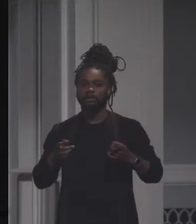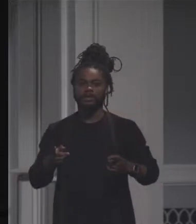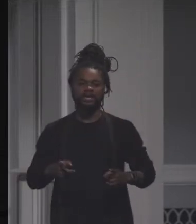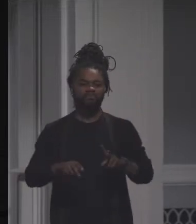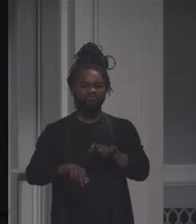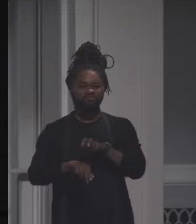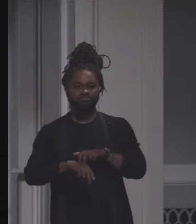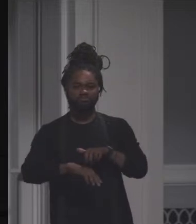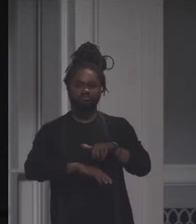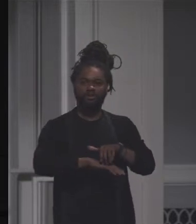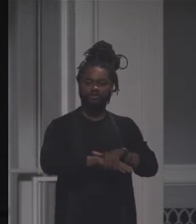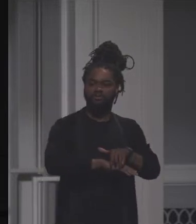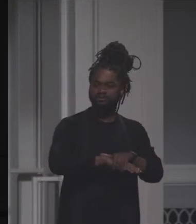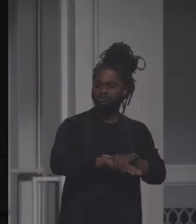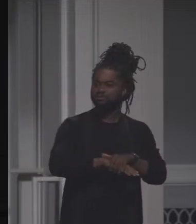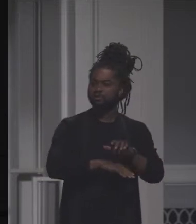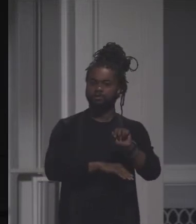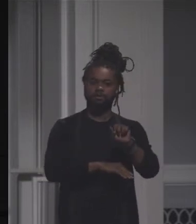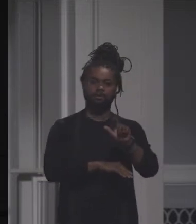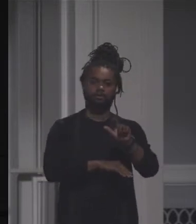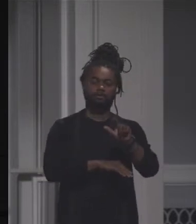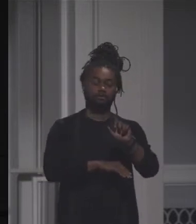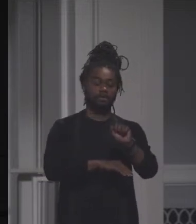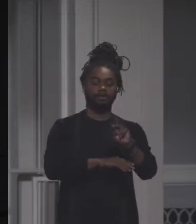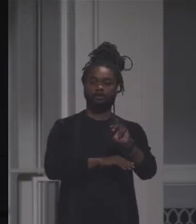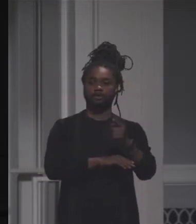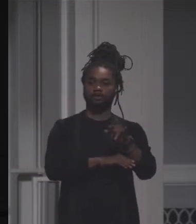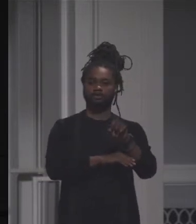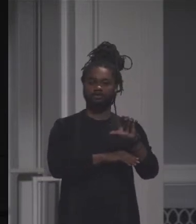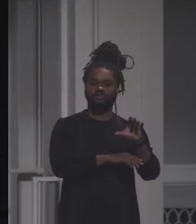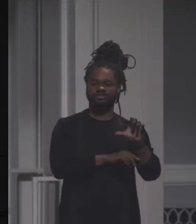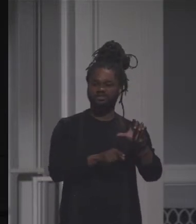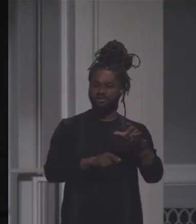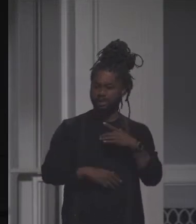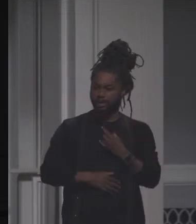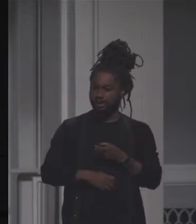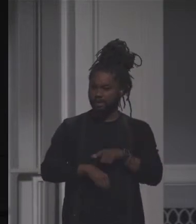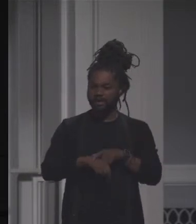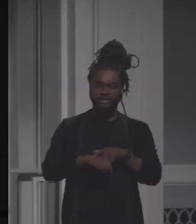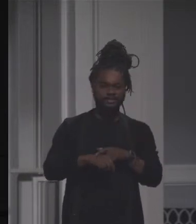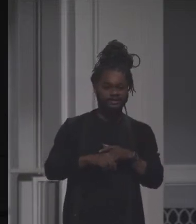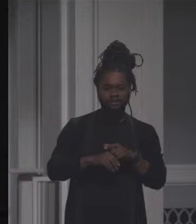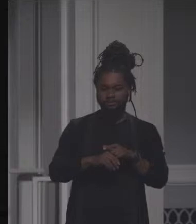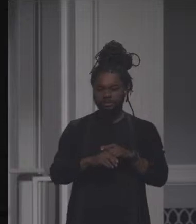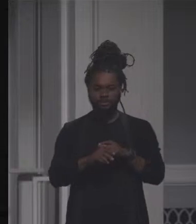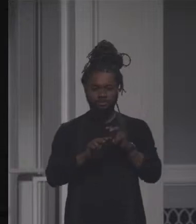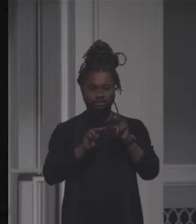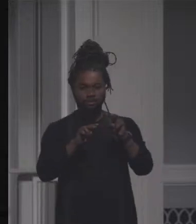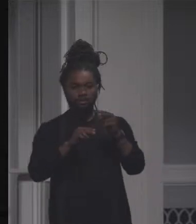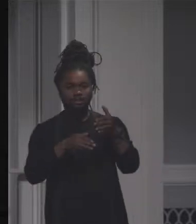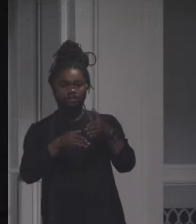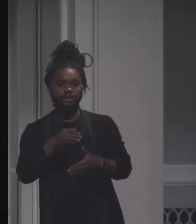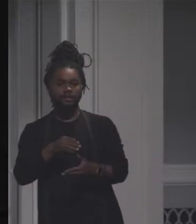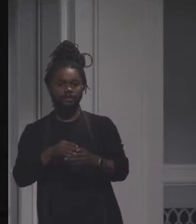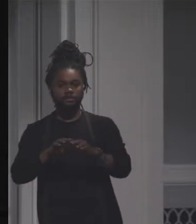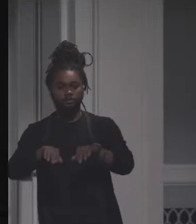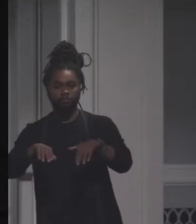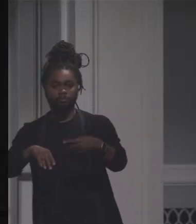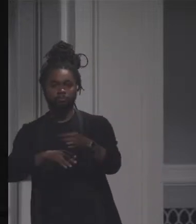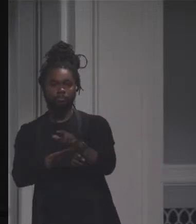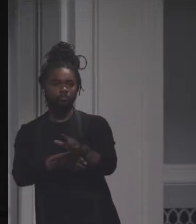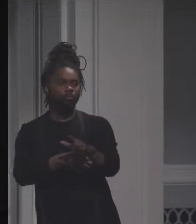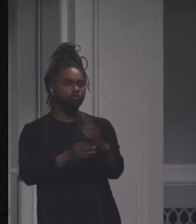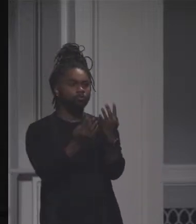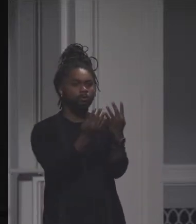Irish. She liked time at the edges of things, the edge of the crowd, the edge of the pool, the edge of the